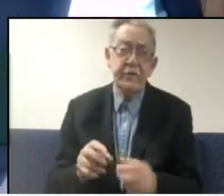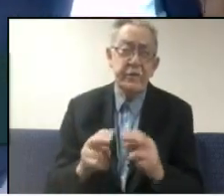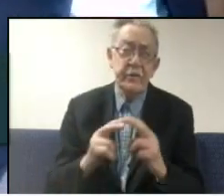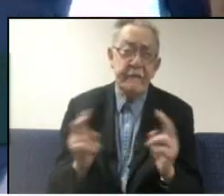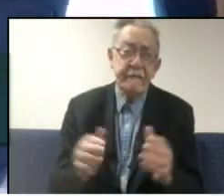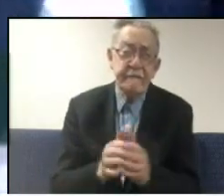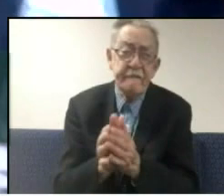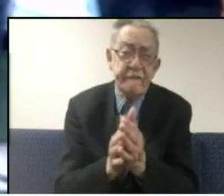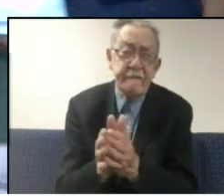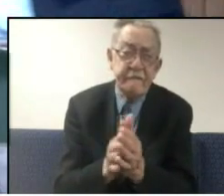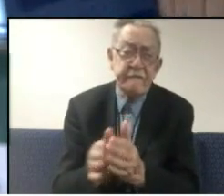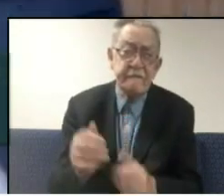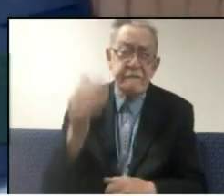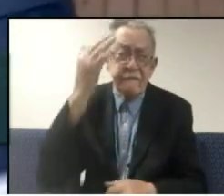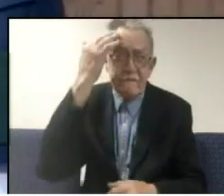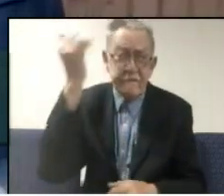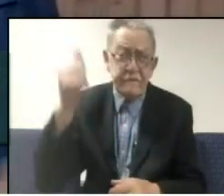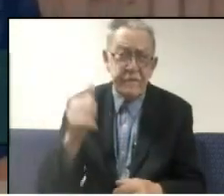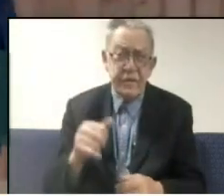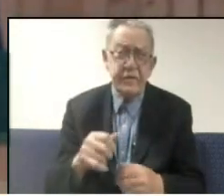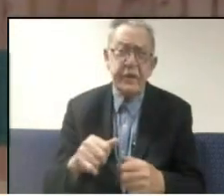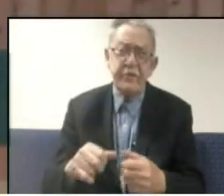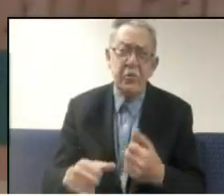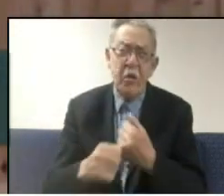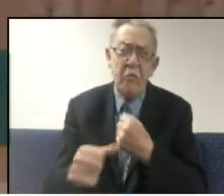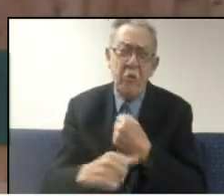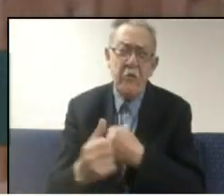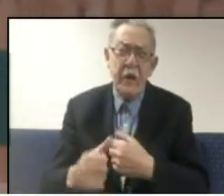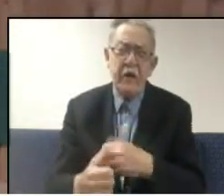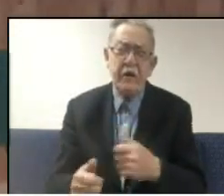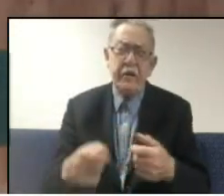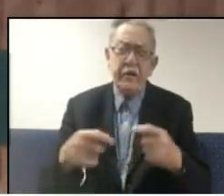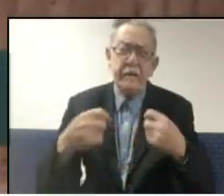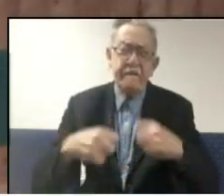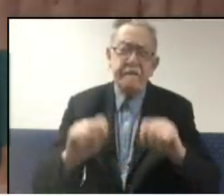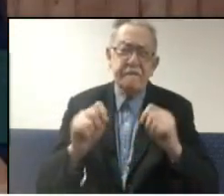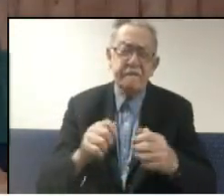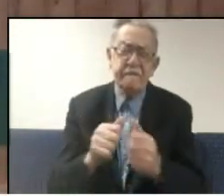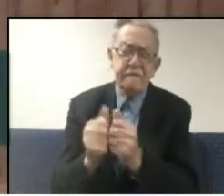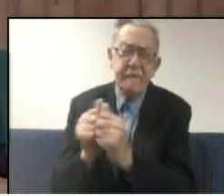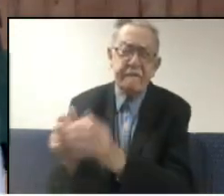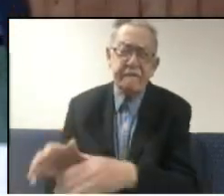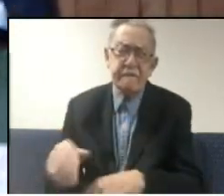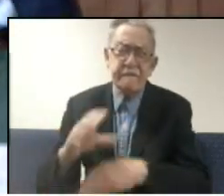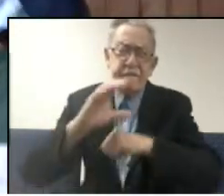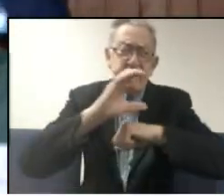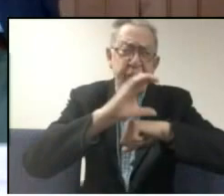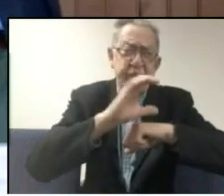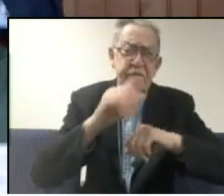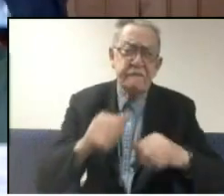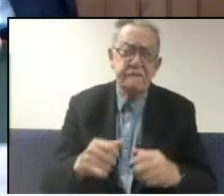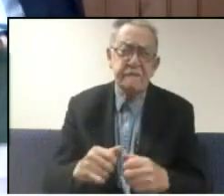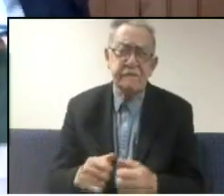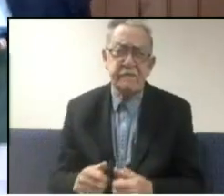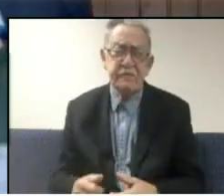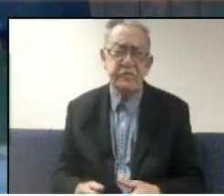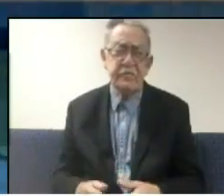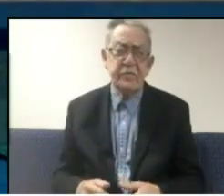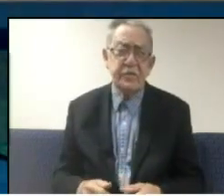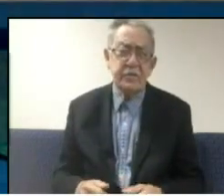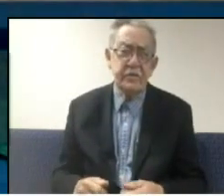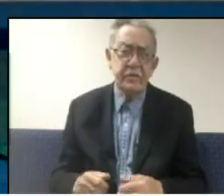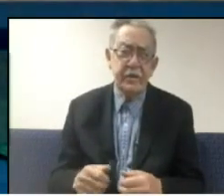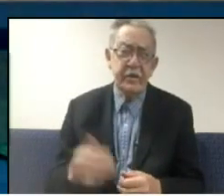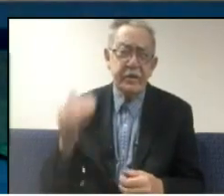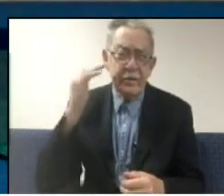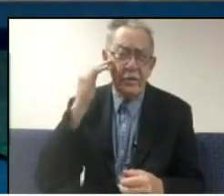did. That's why I became so violent. That's why I tried to destroy the church. I was advancing. I knew all about